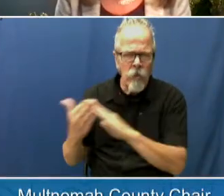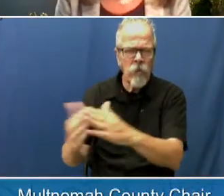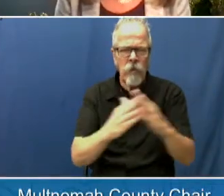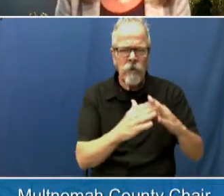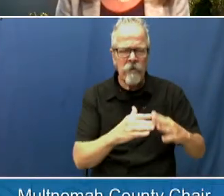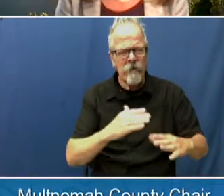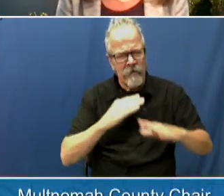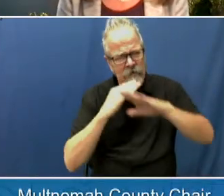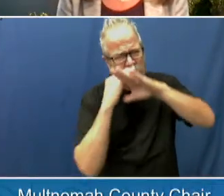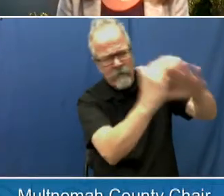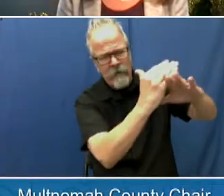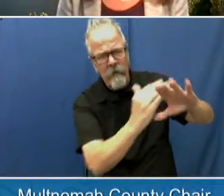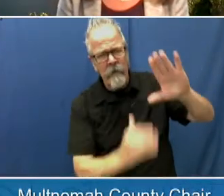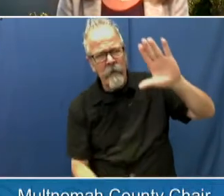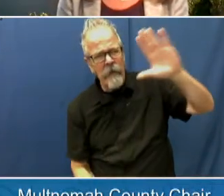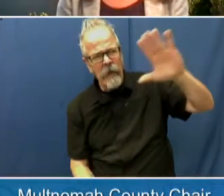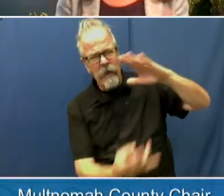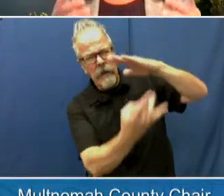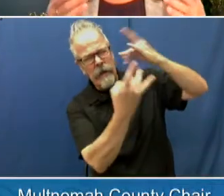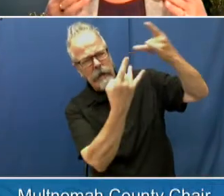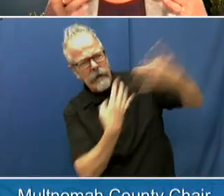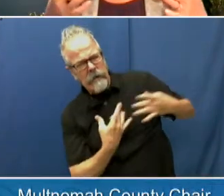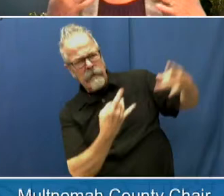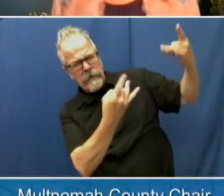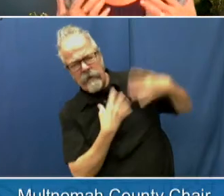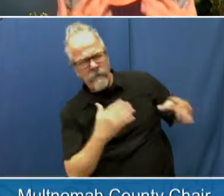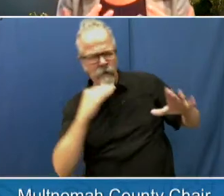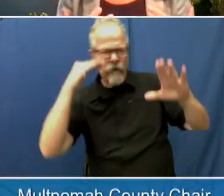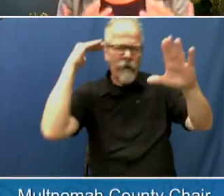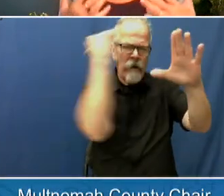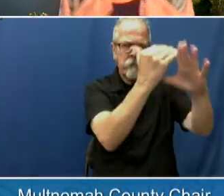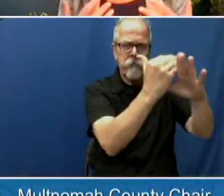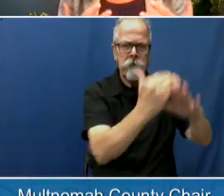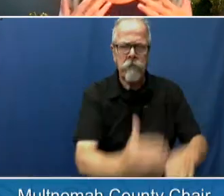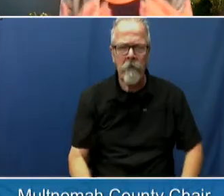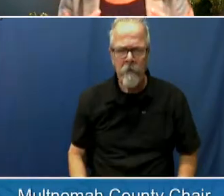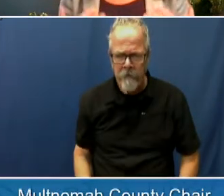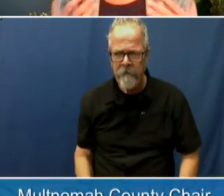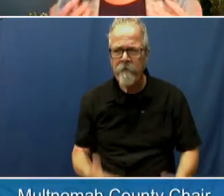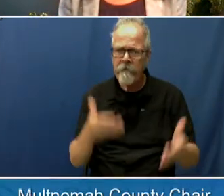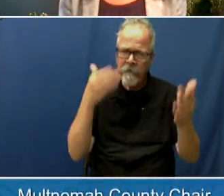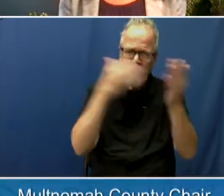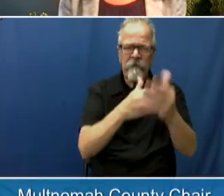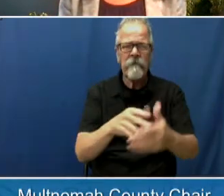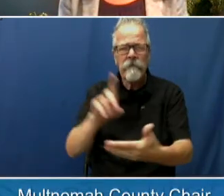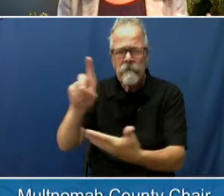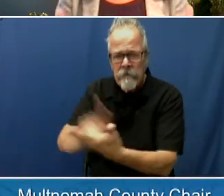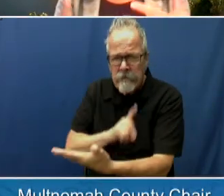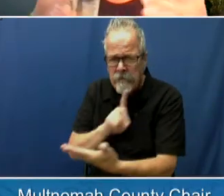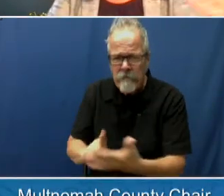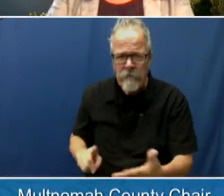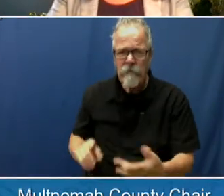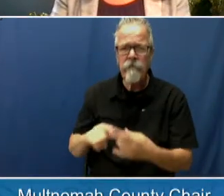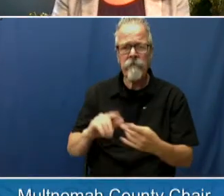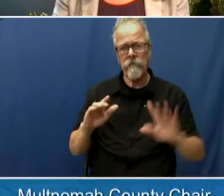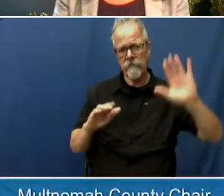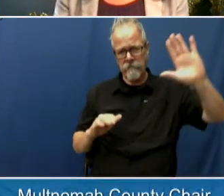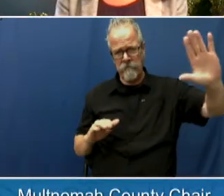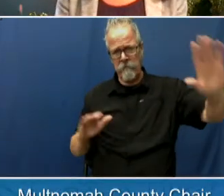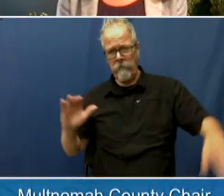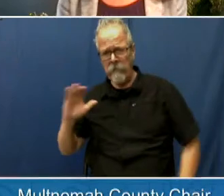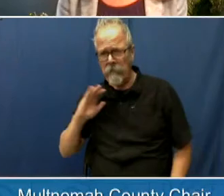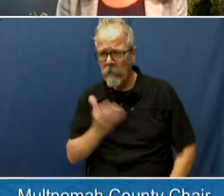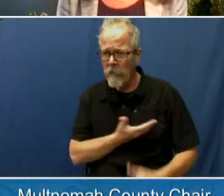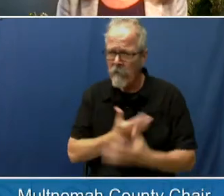hate, exclusion, and bigotry. Our community chooses to embrace compassion, to open wide